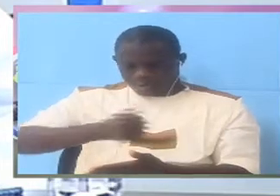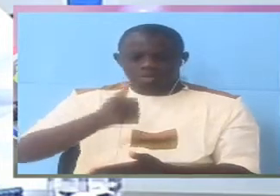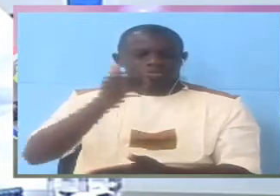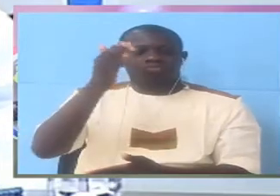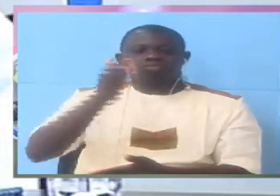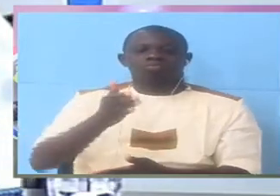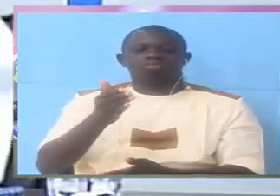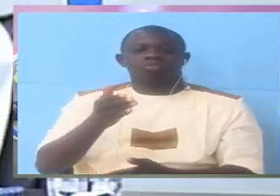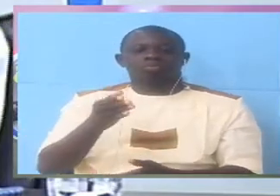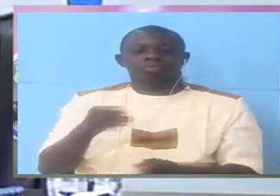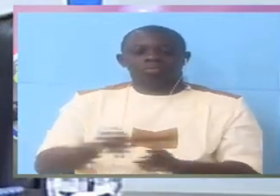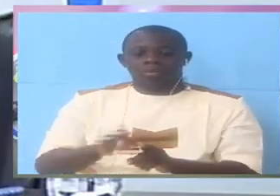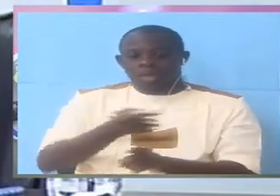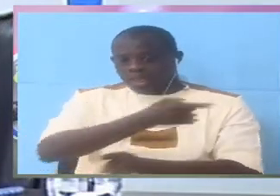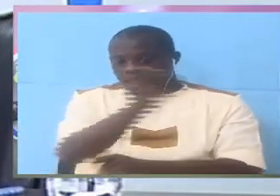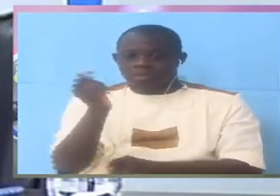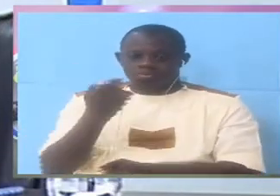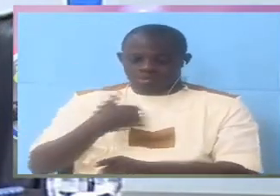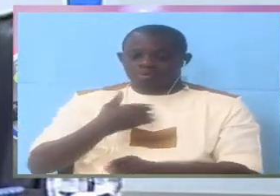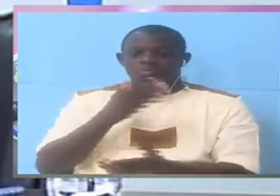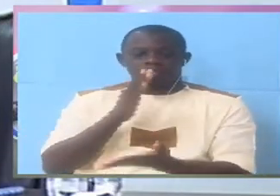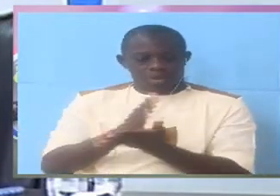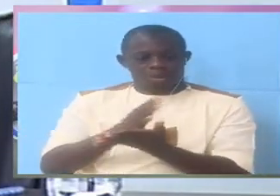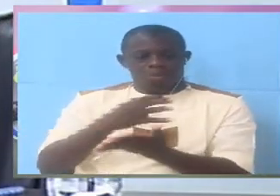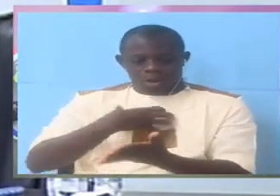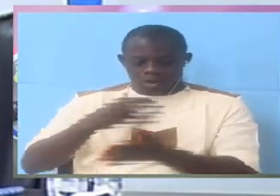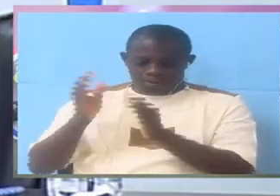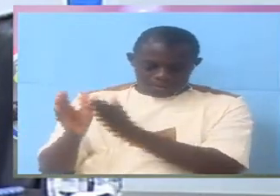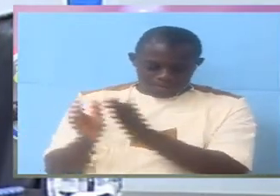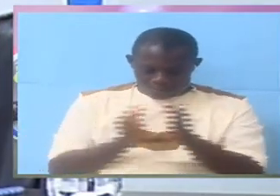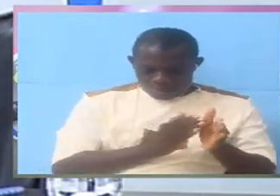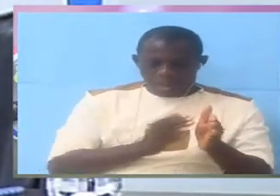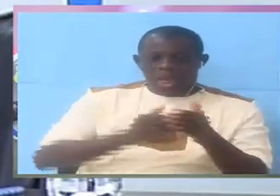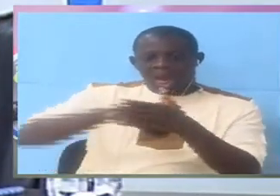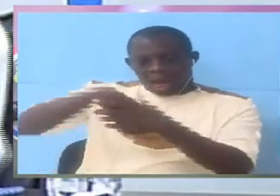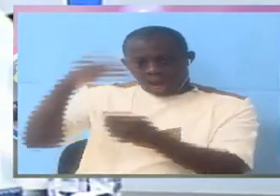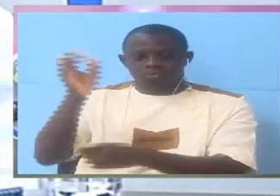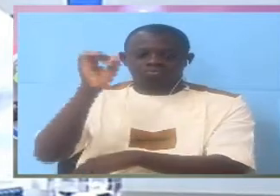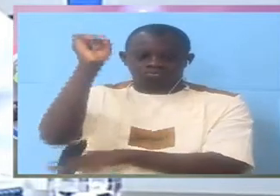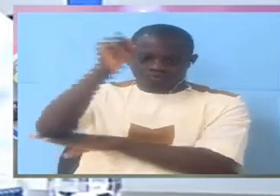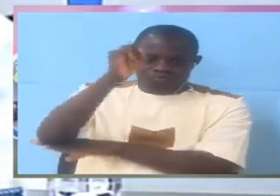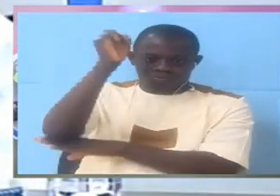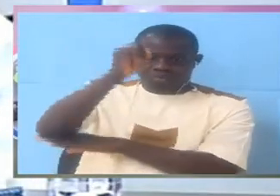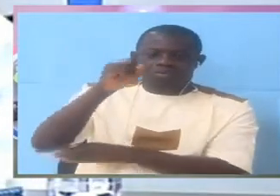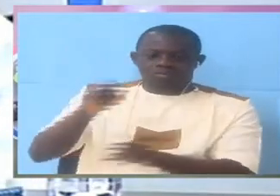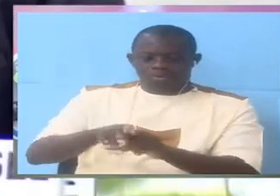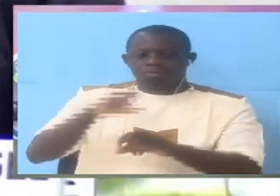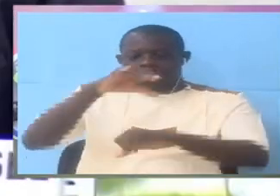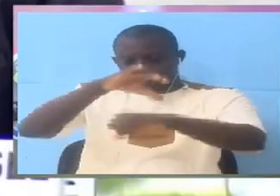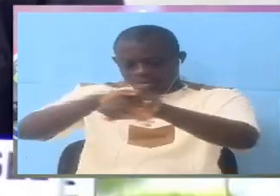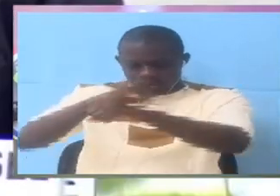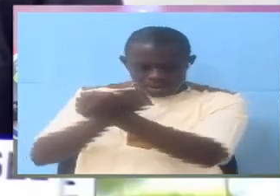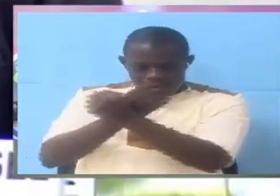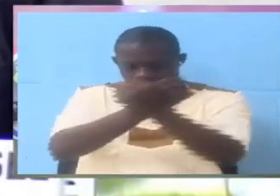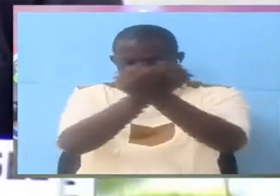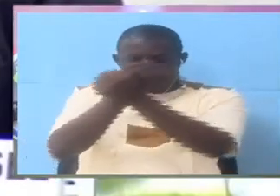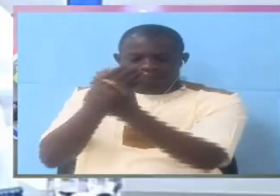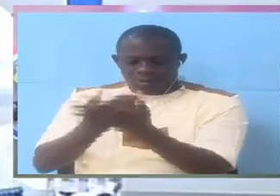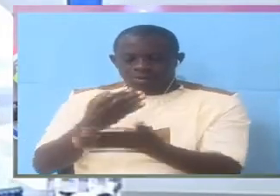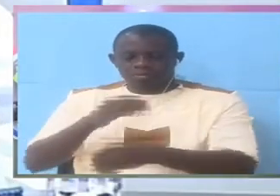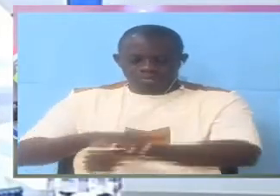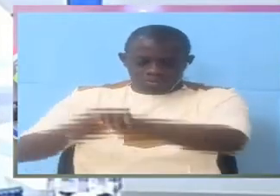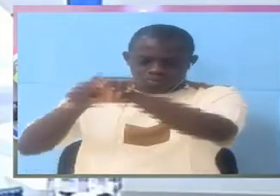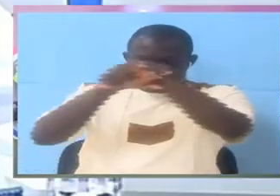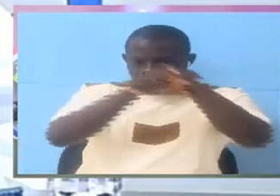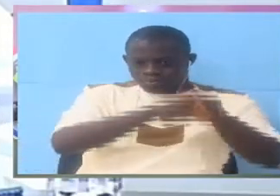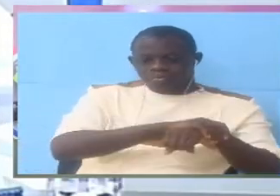There are people going out to demonstrate. They pick them, bring them, and then what? Pick them so that